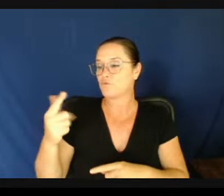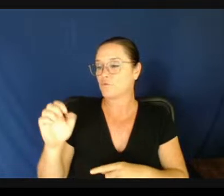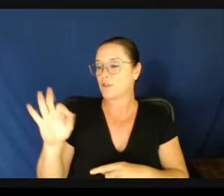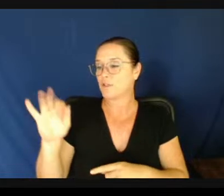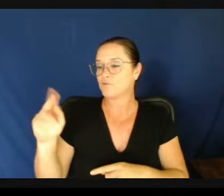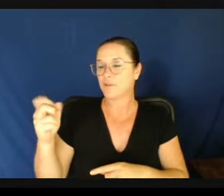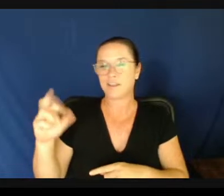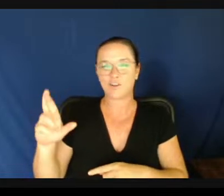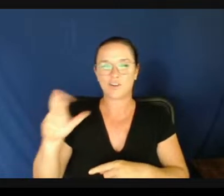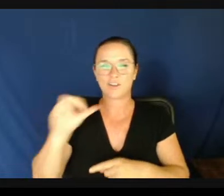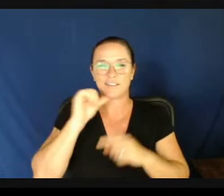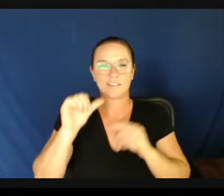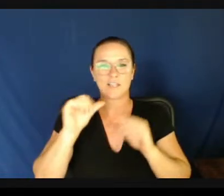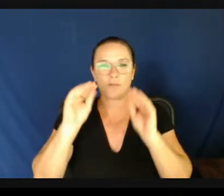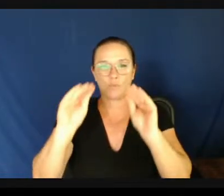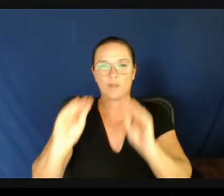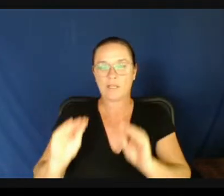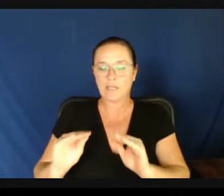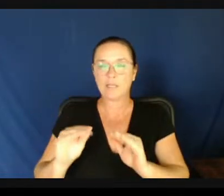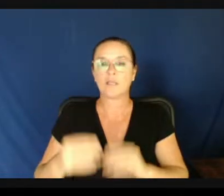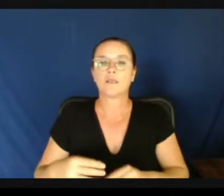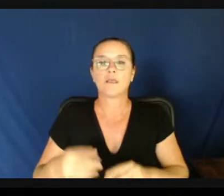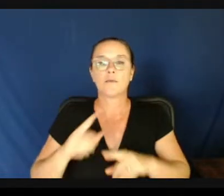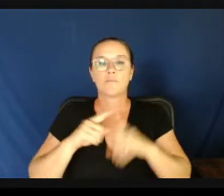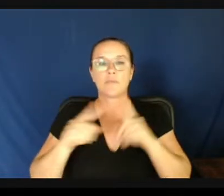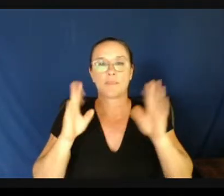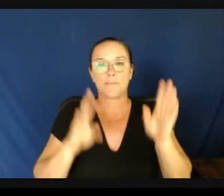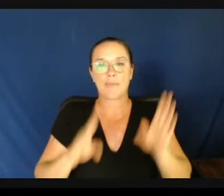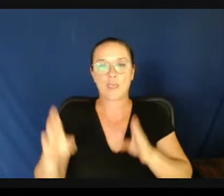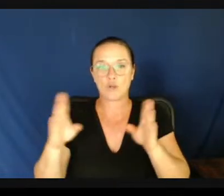plotted. Here is our pattern of